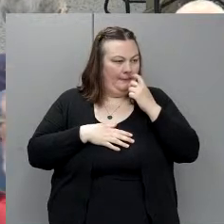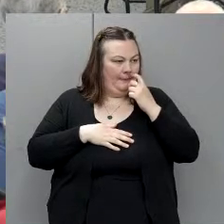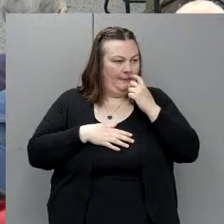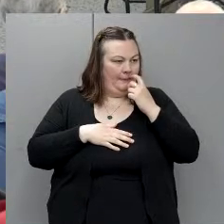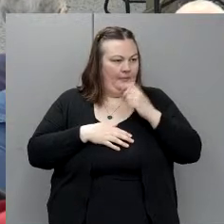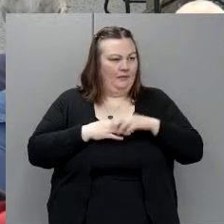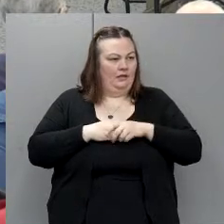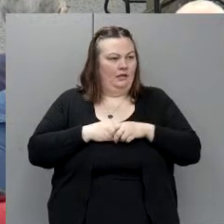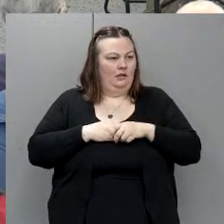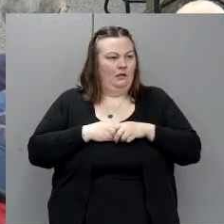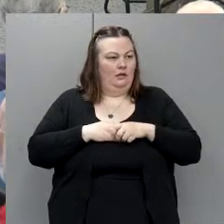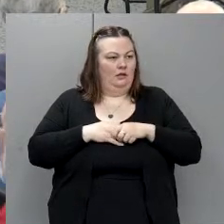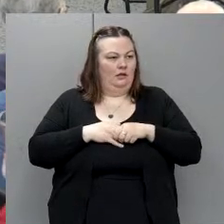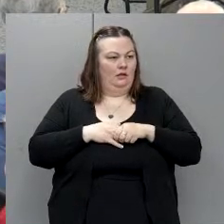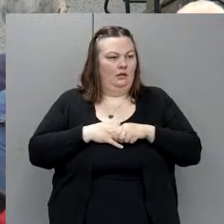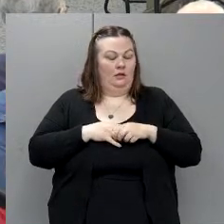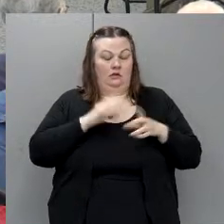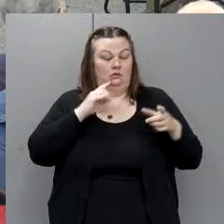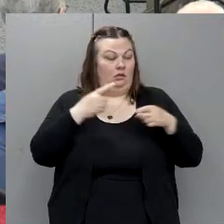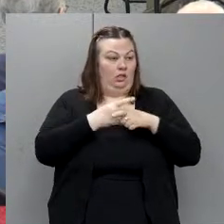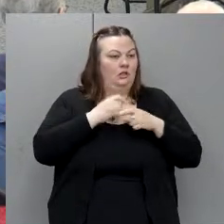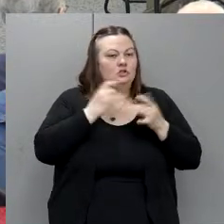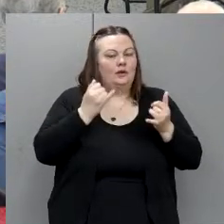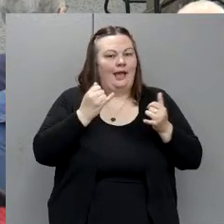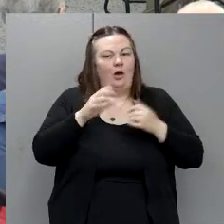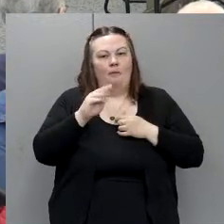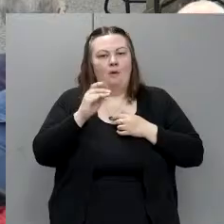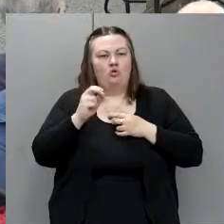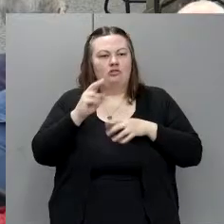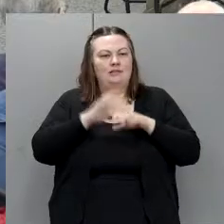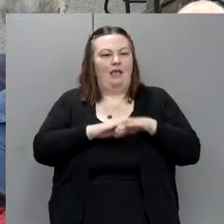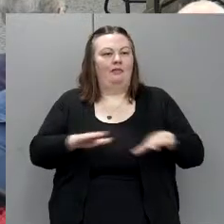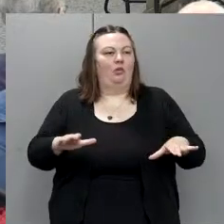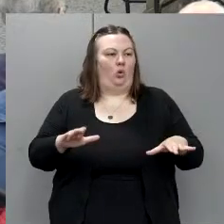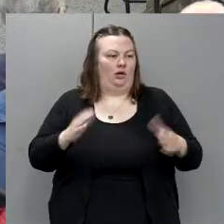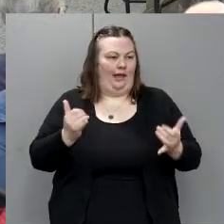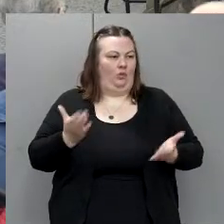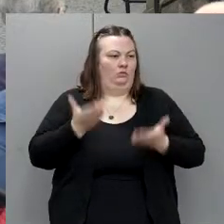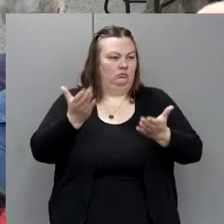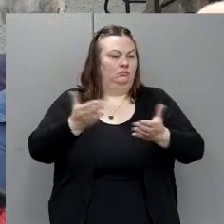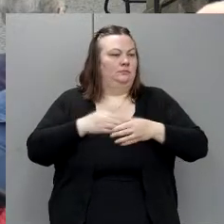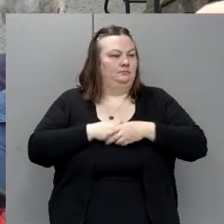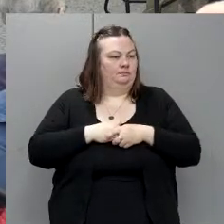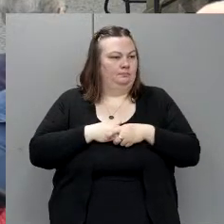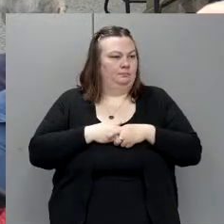So how will it So be now we added to have the the motion. record? The motion is on the floor.